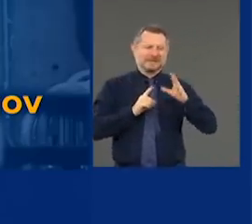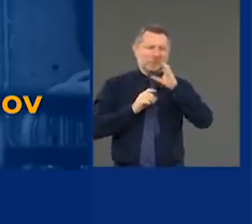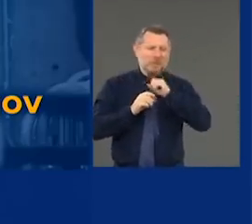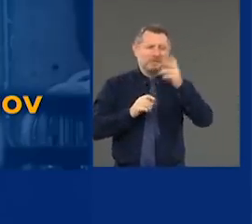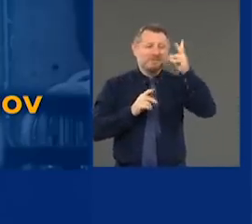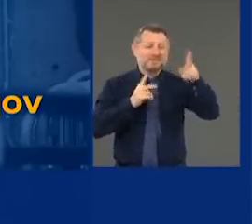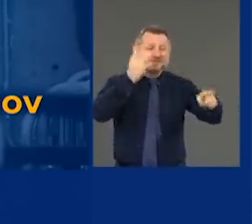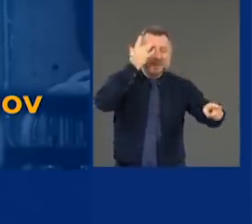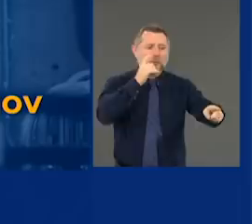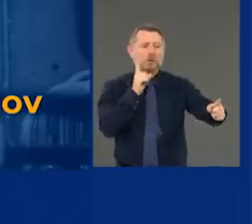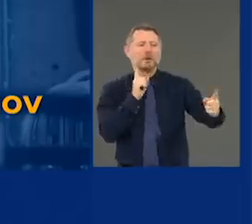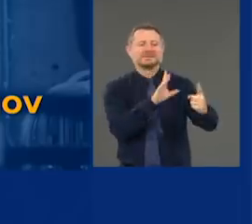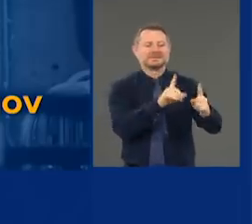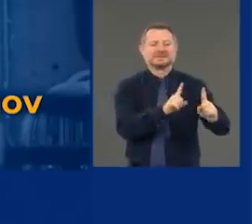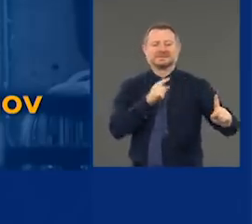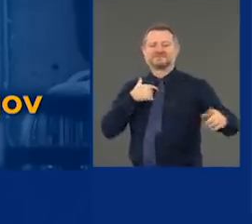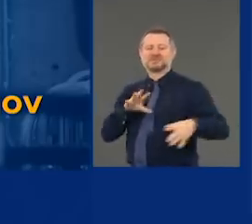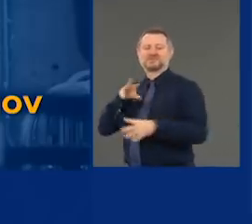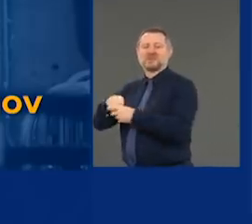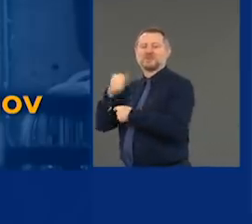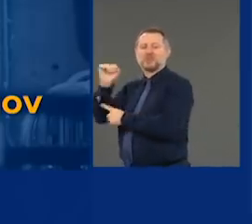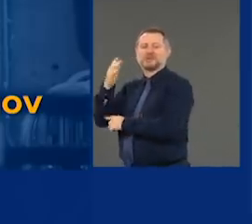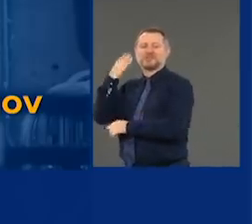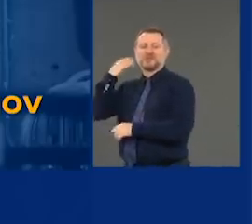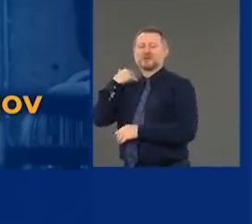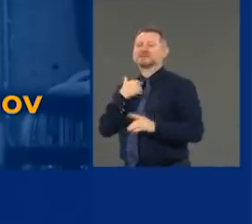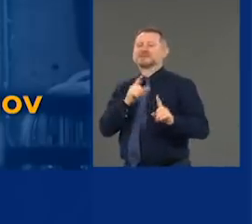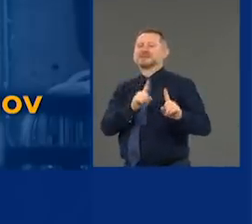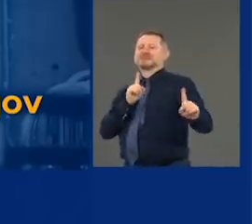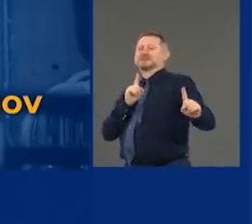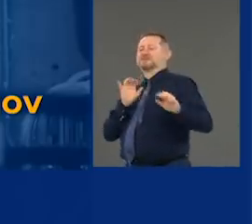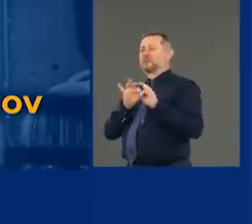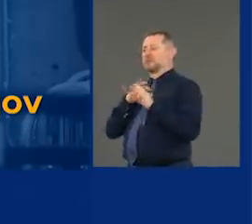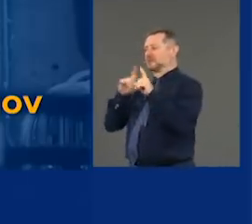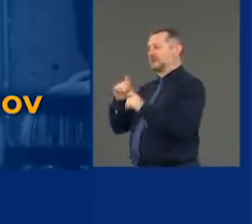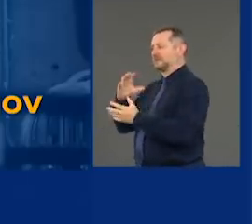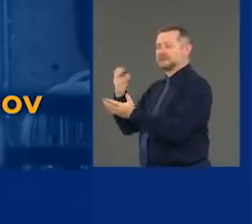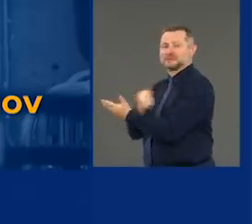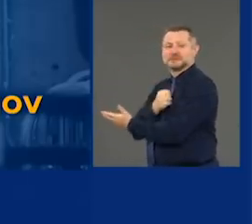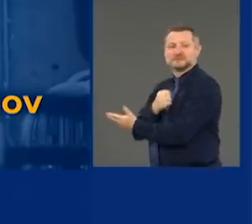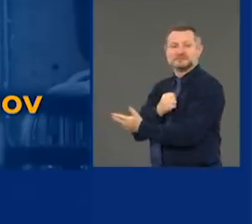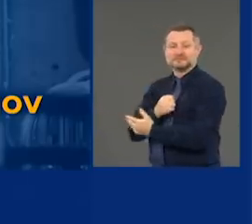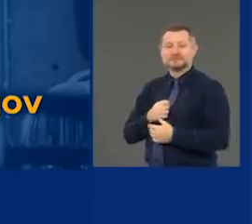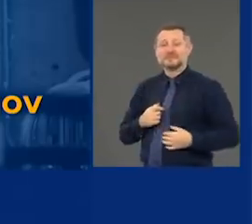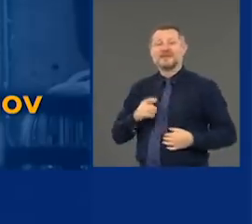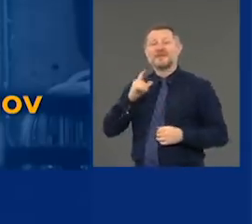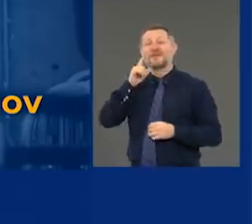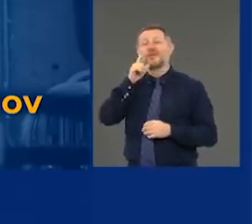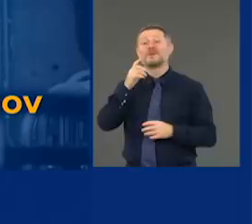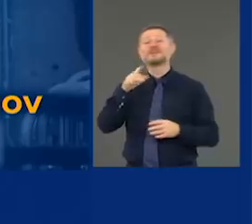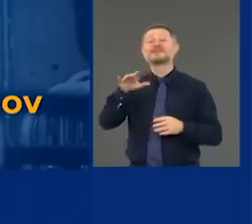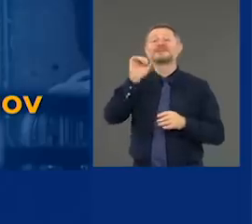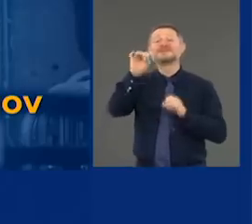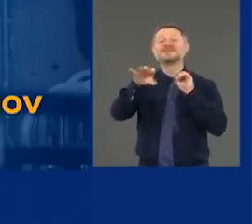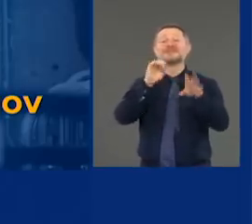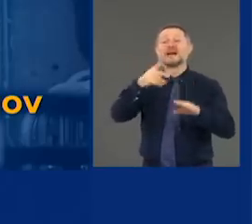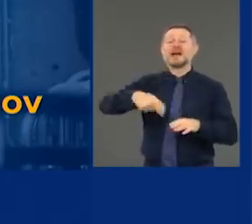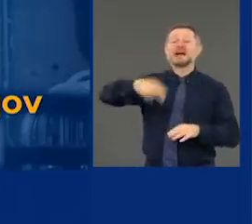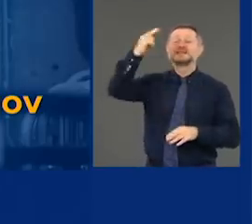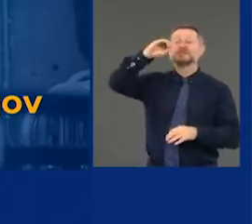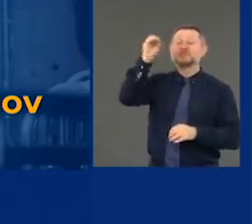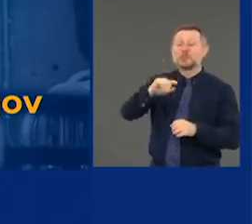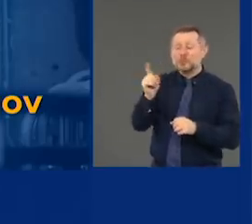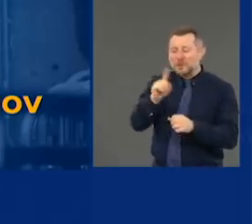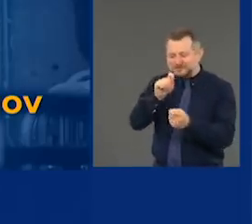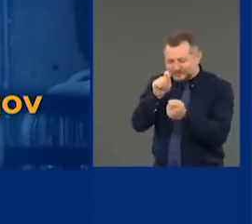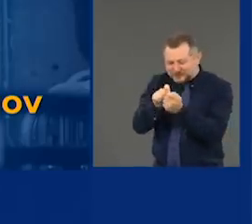and you know that you're not infected. People in those zip codes where you have that high infection rate,